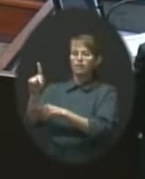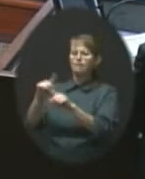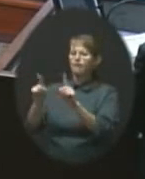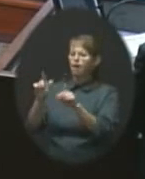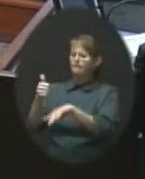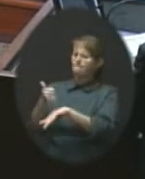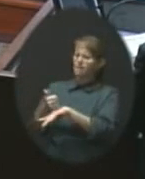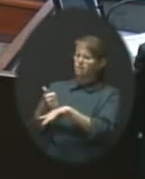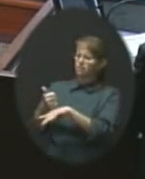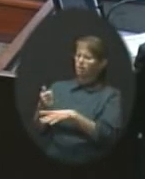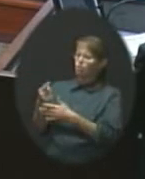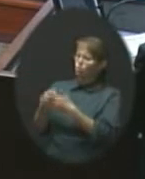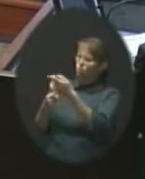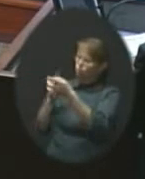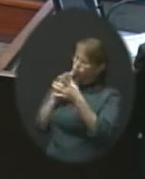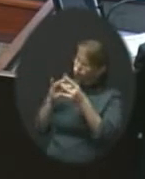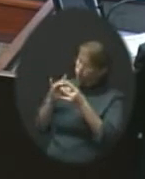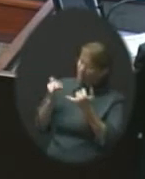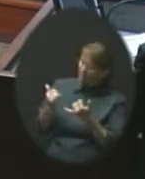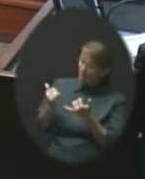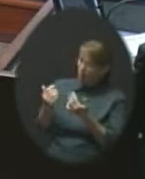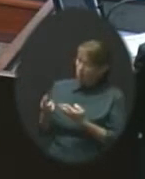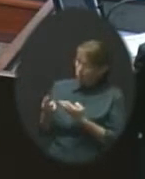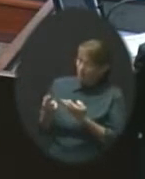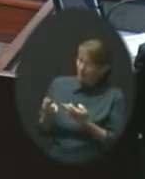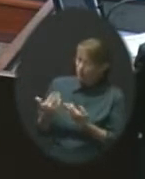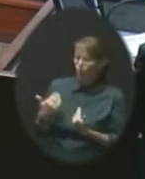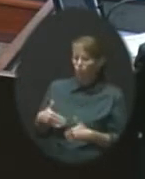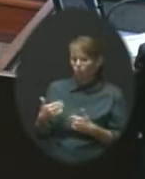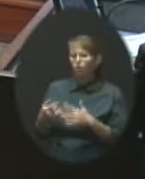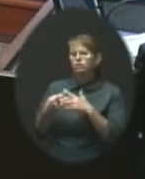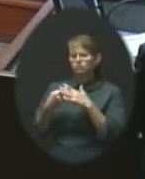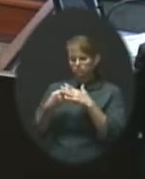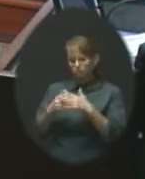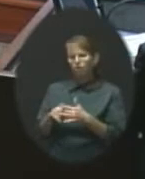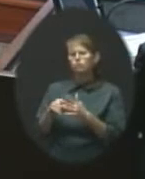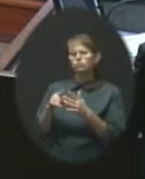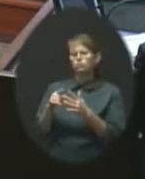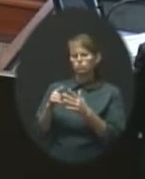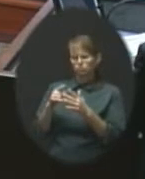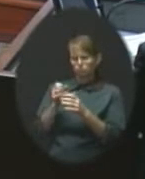and what you're recommending here begins to make a lot of sense to me.